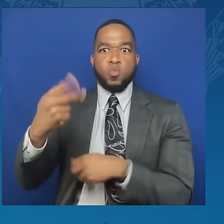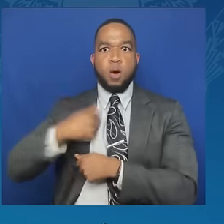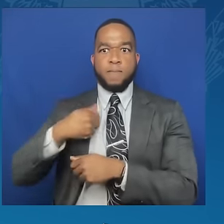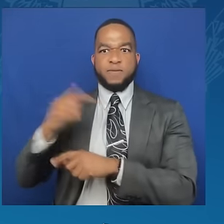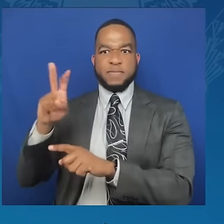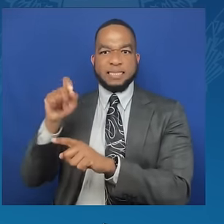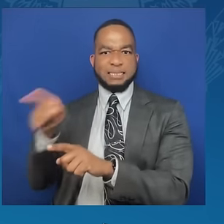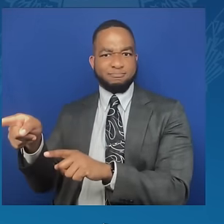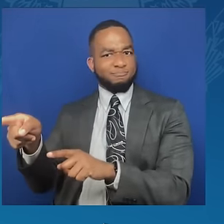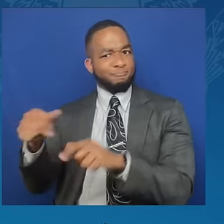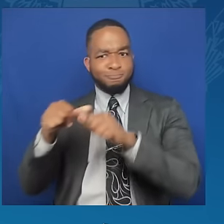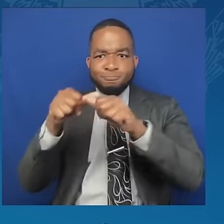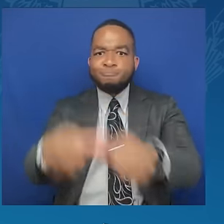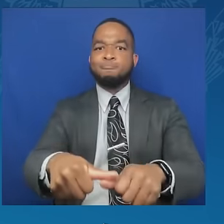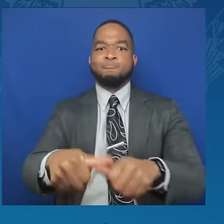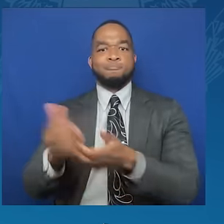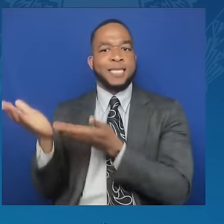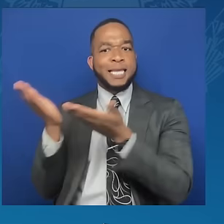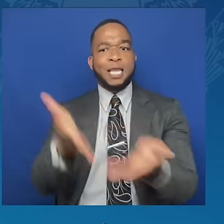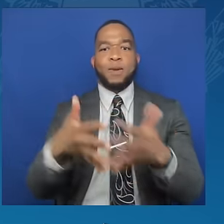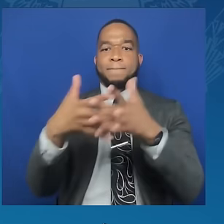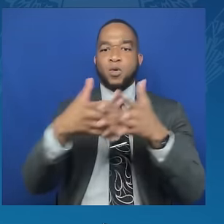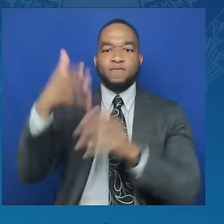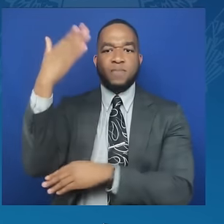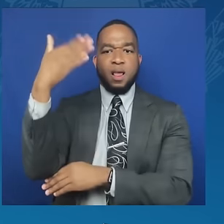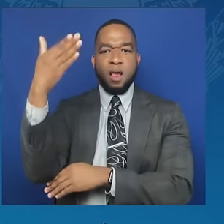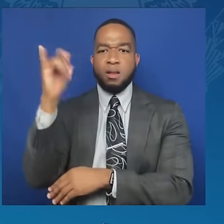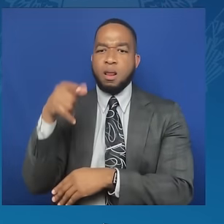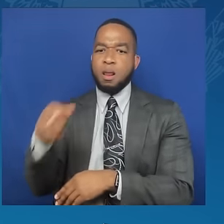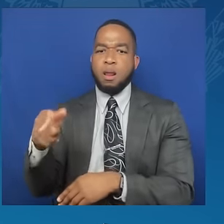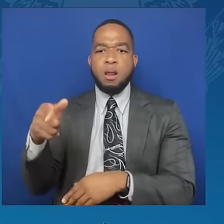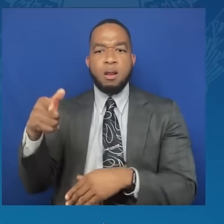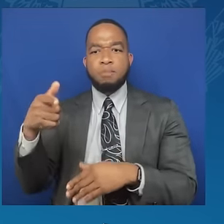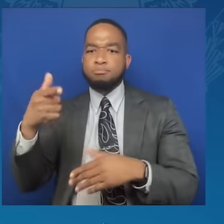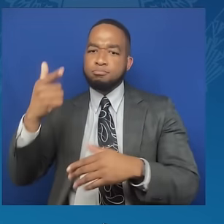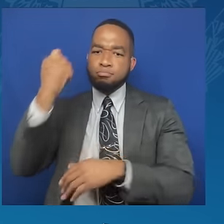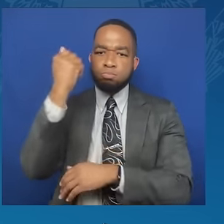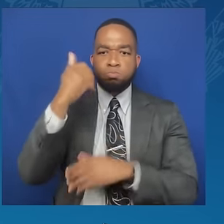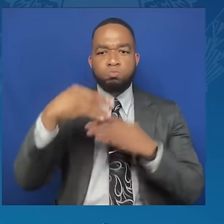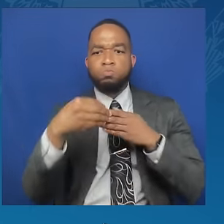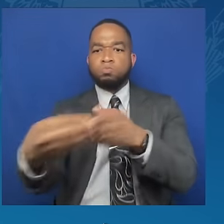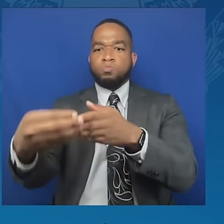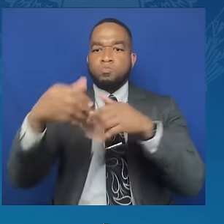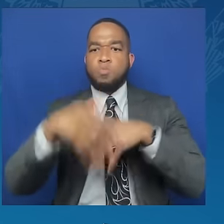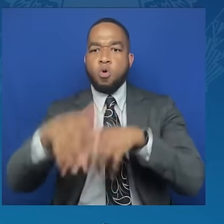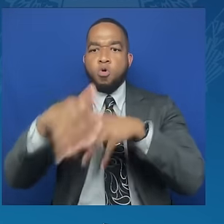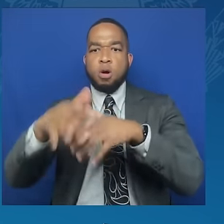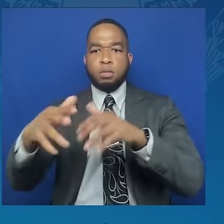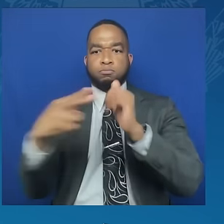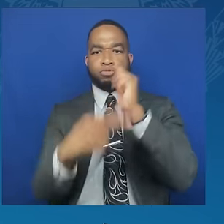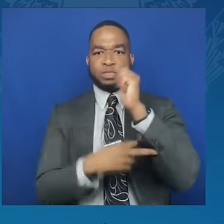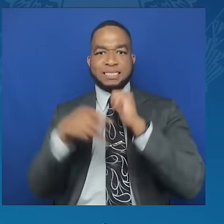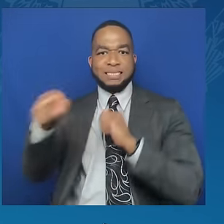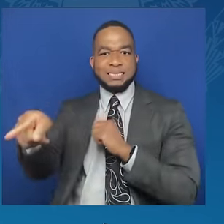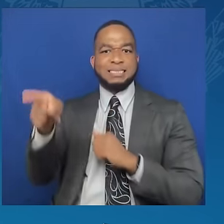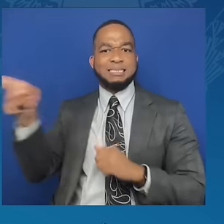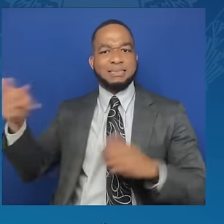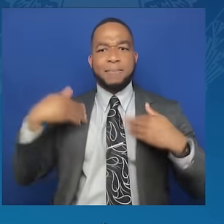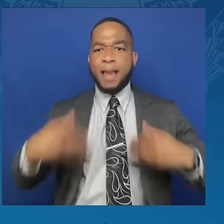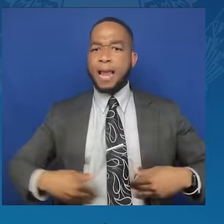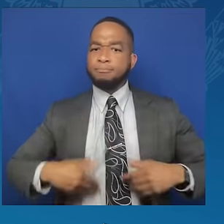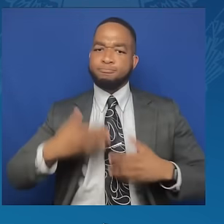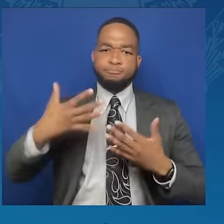stayed strong. He never let that flag hit the ground. And every anniversary of this march,